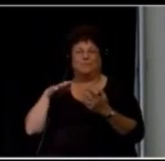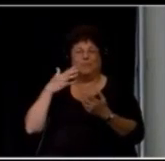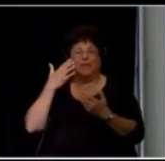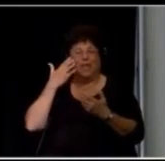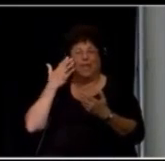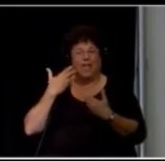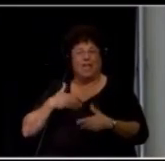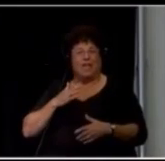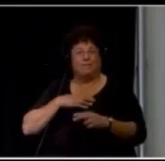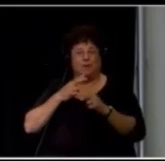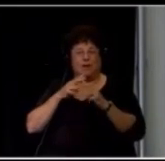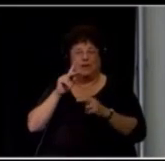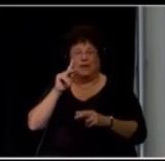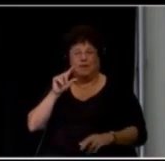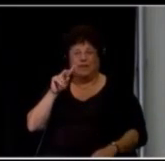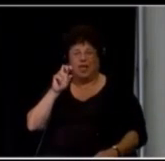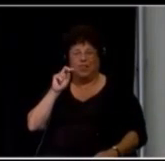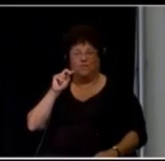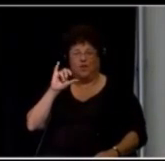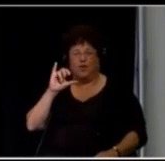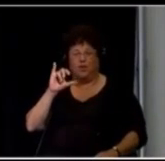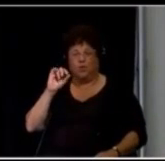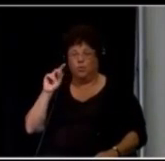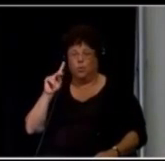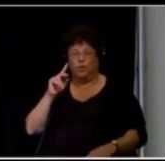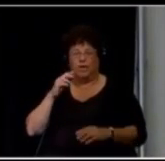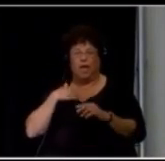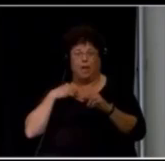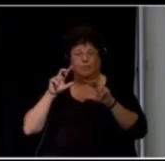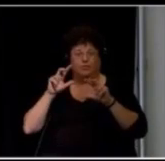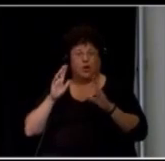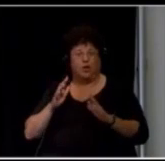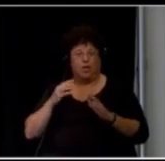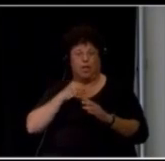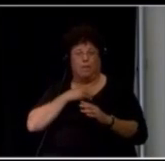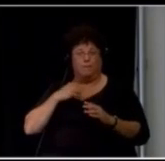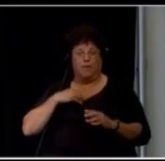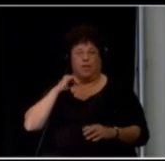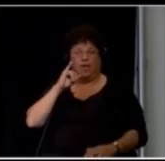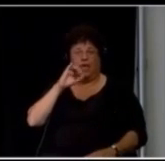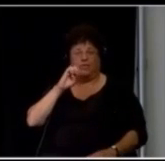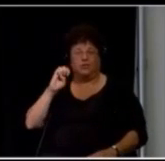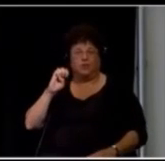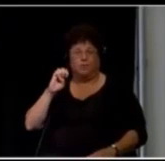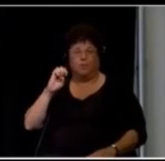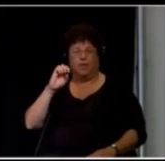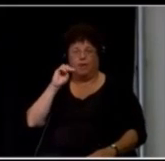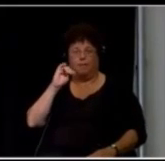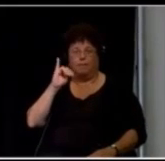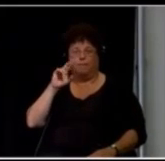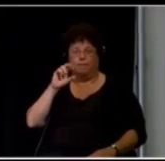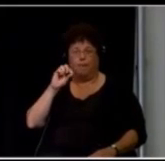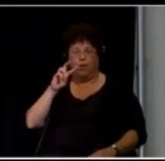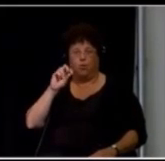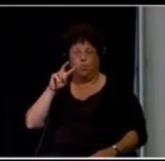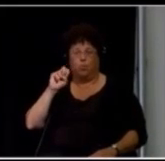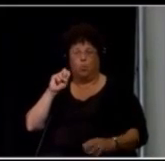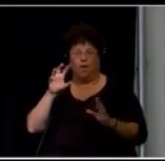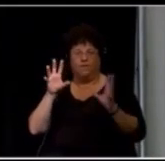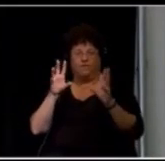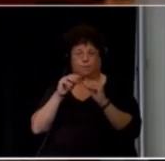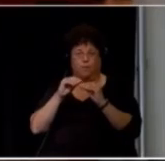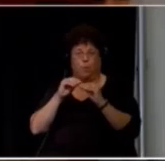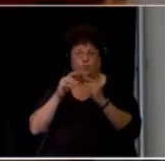my name is Kelvin Yook, and I'm a shareholder. I'm also a member of the IEEE Microwave Symposium, which takes place in San Francisco next